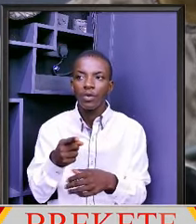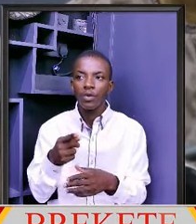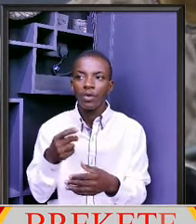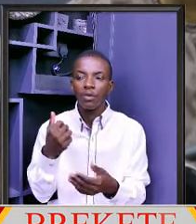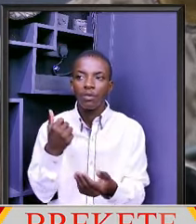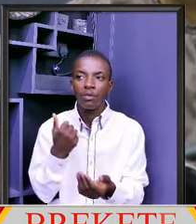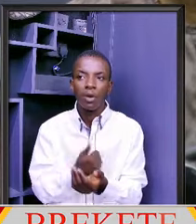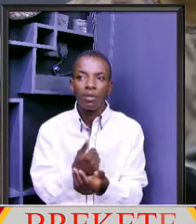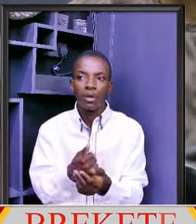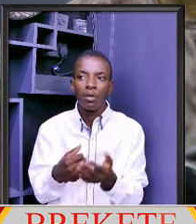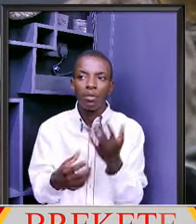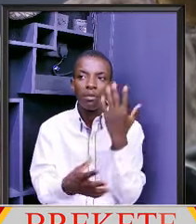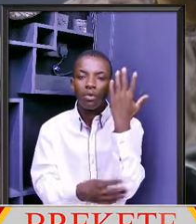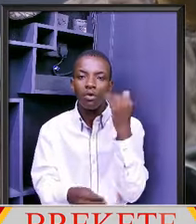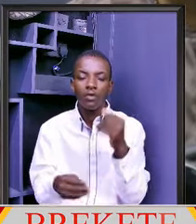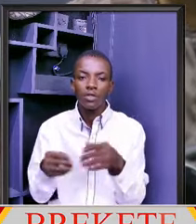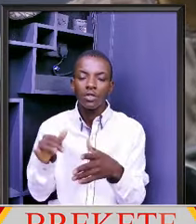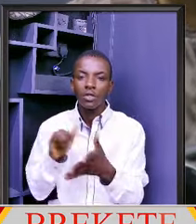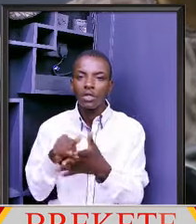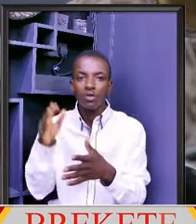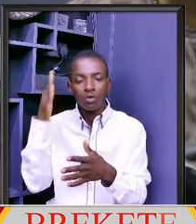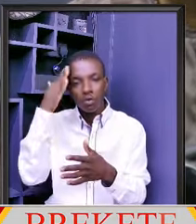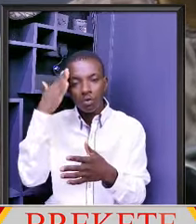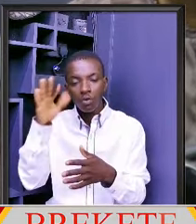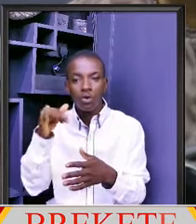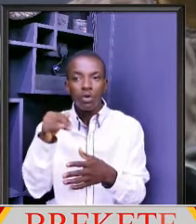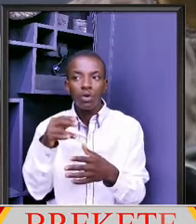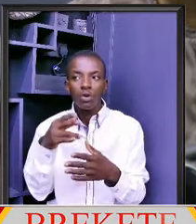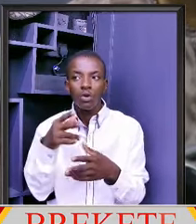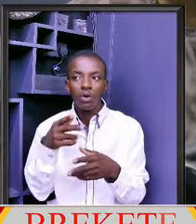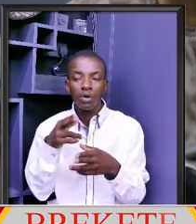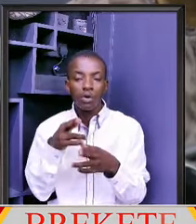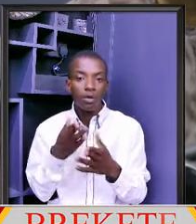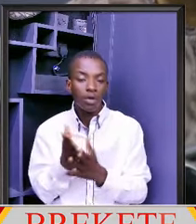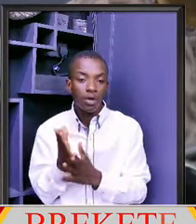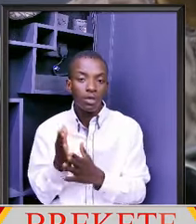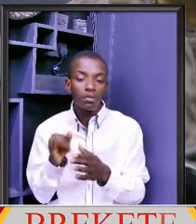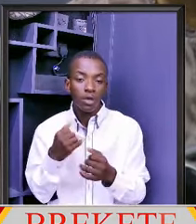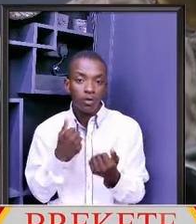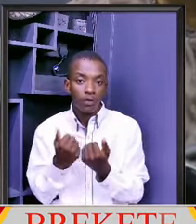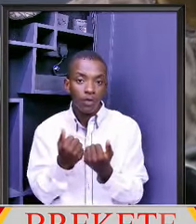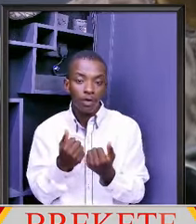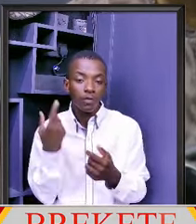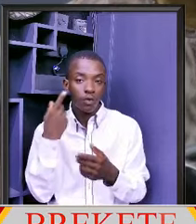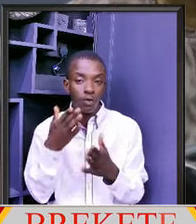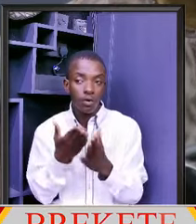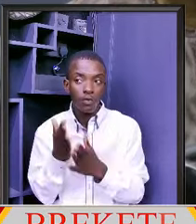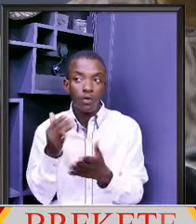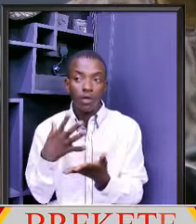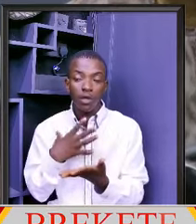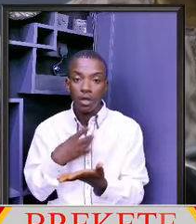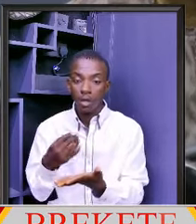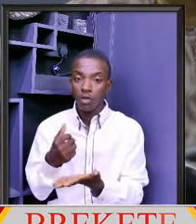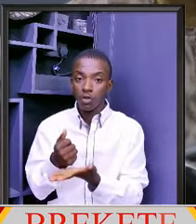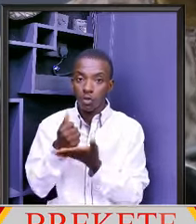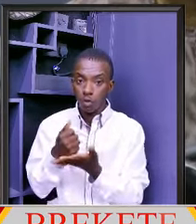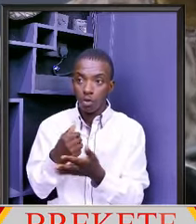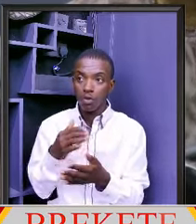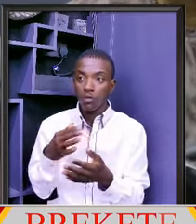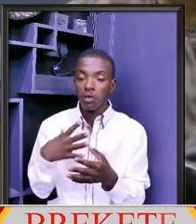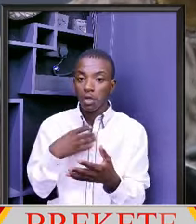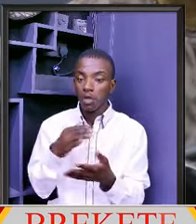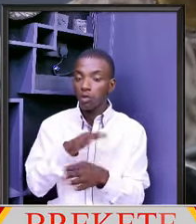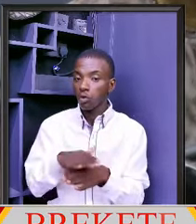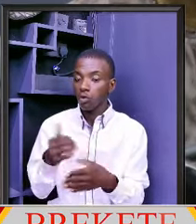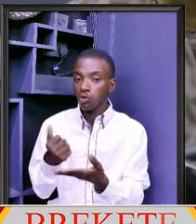permanently poverty, so that you cannot know your right. Yes. But me, I'm going to fight for your right. If you like, support me. If you like, don't